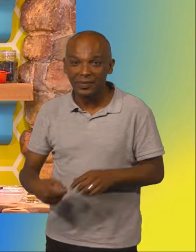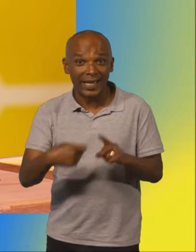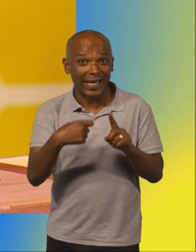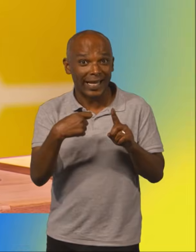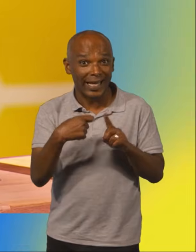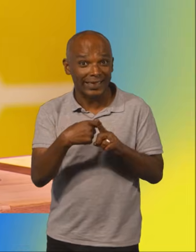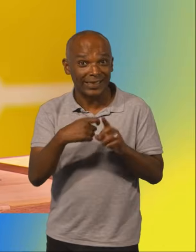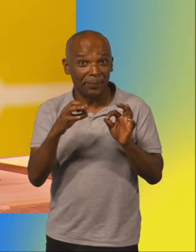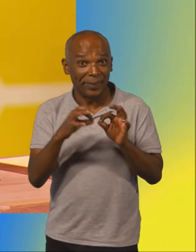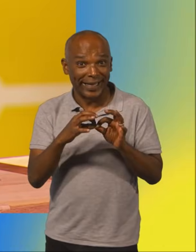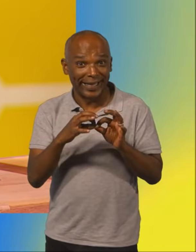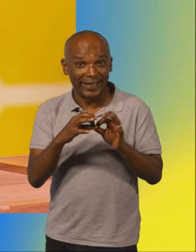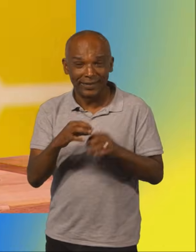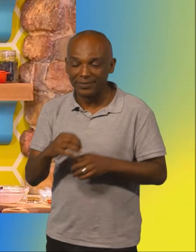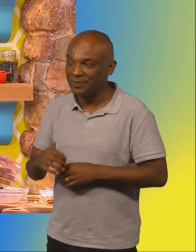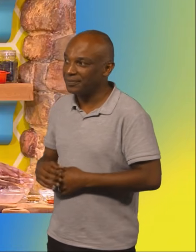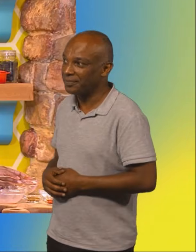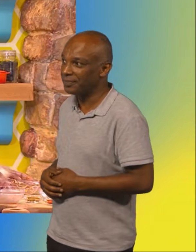carrot,